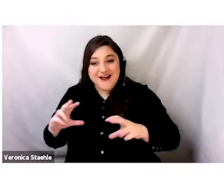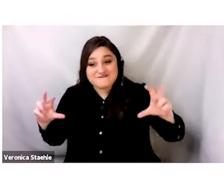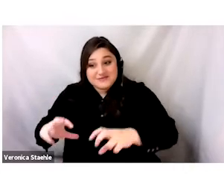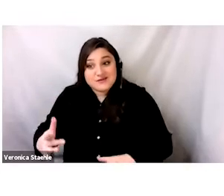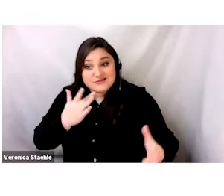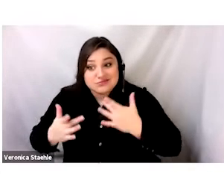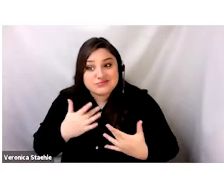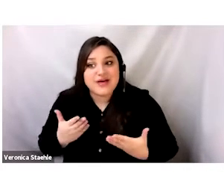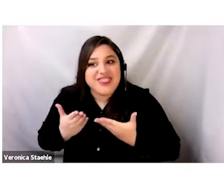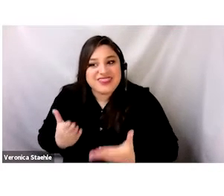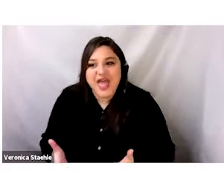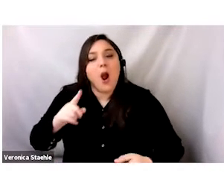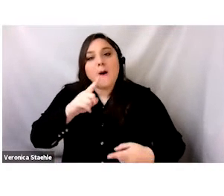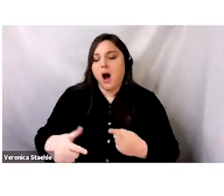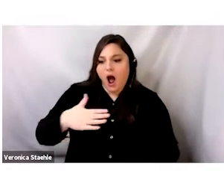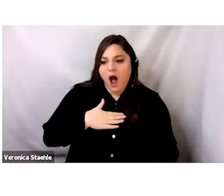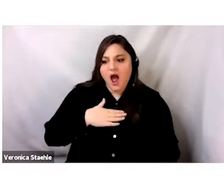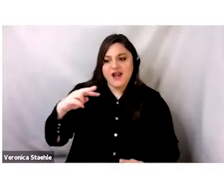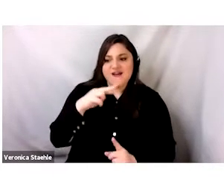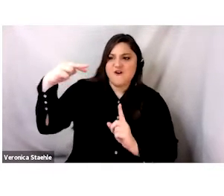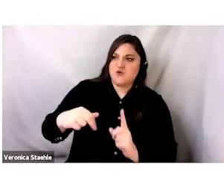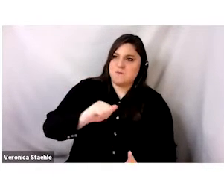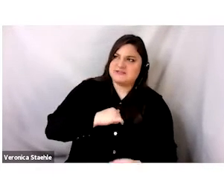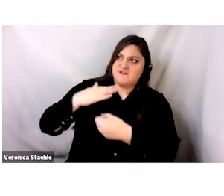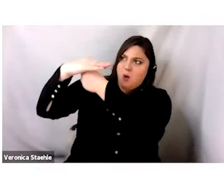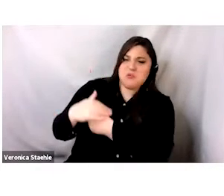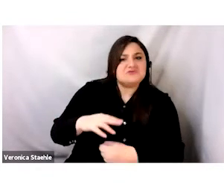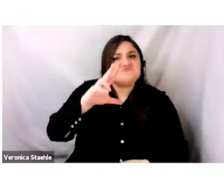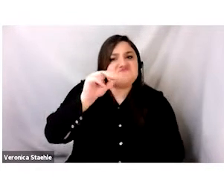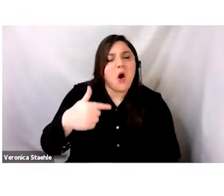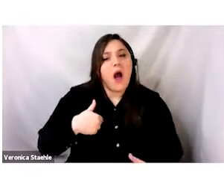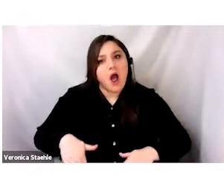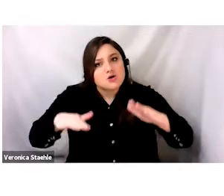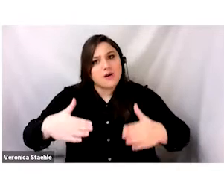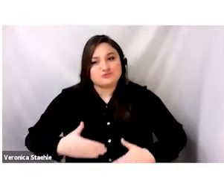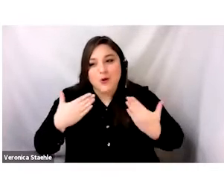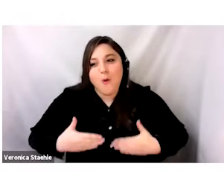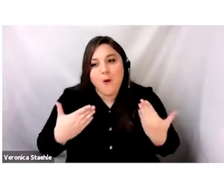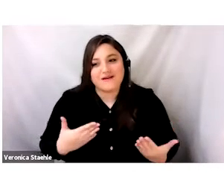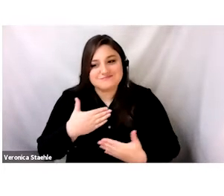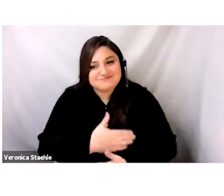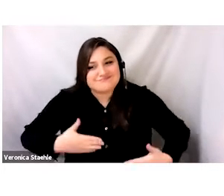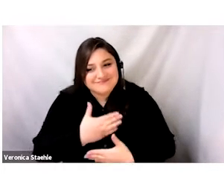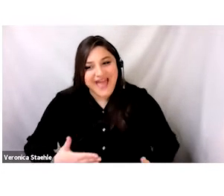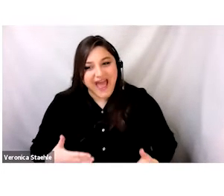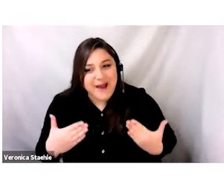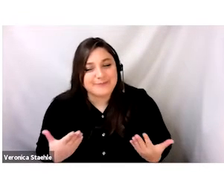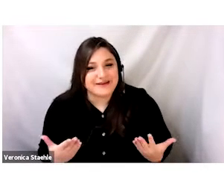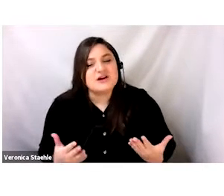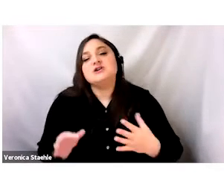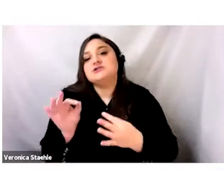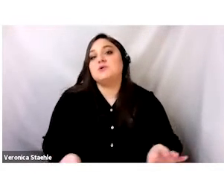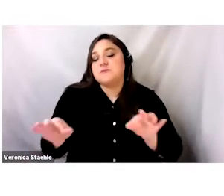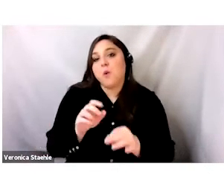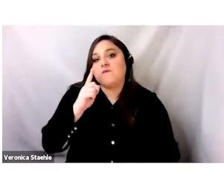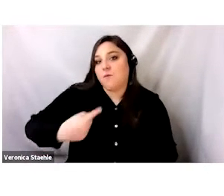not thinking that I was oppressed because we still had joy. And I want to make sure that when we talk about designing an equitable society, we